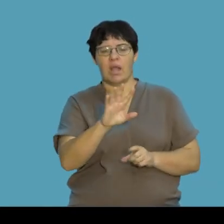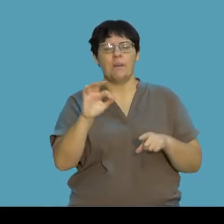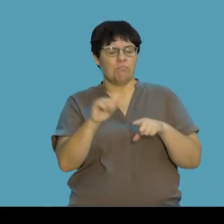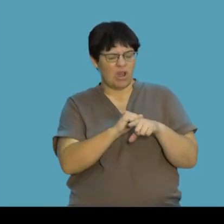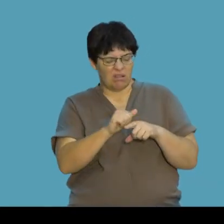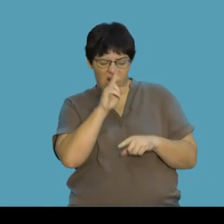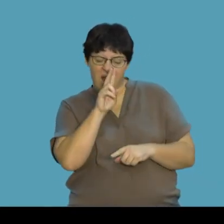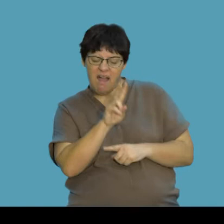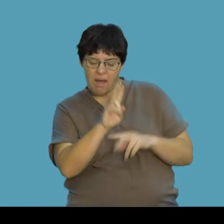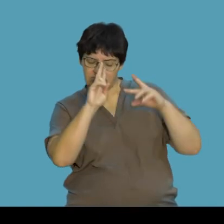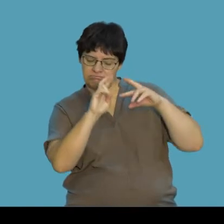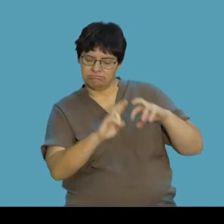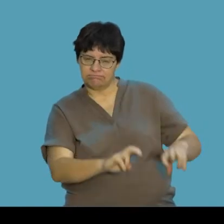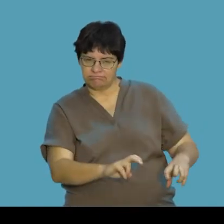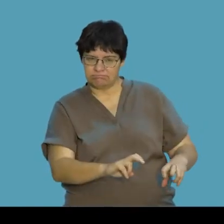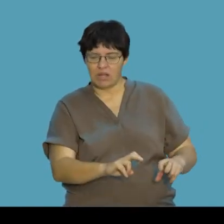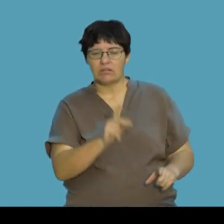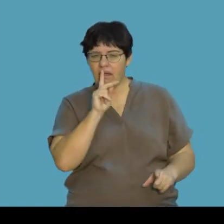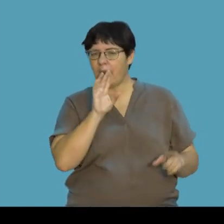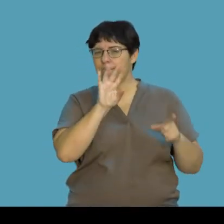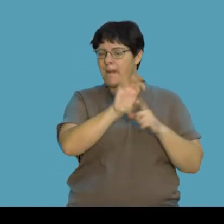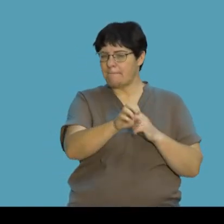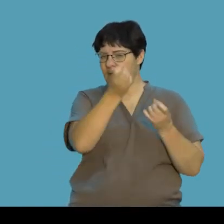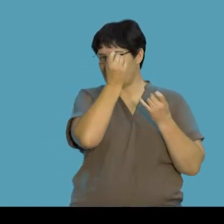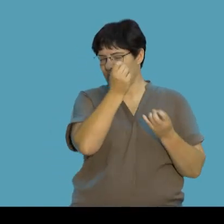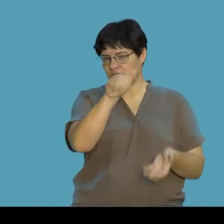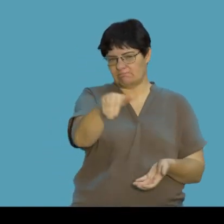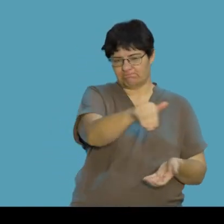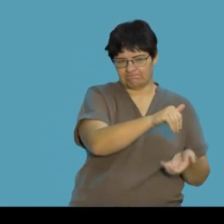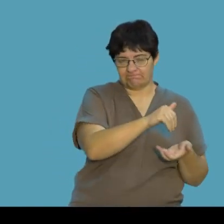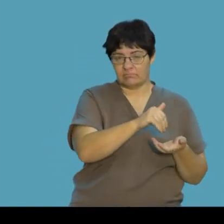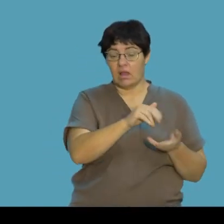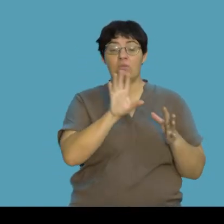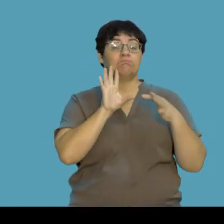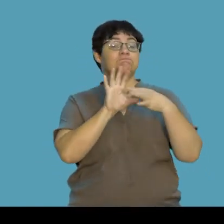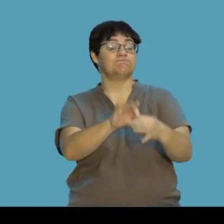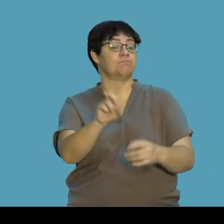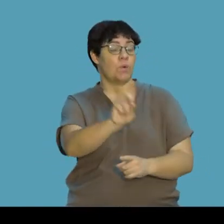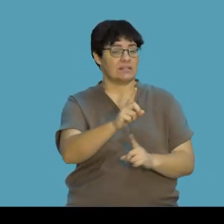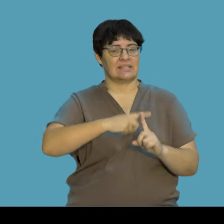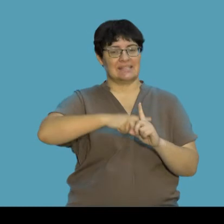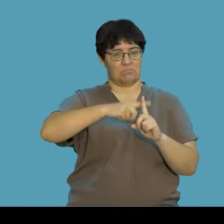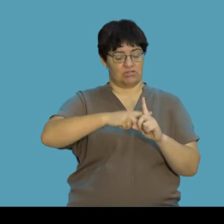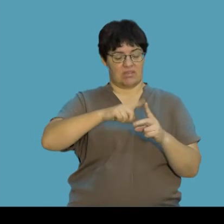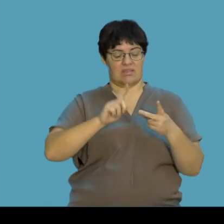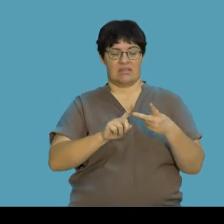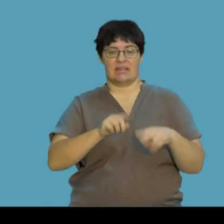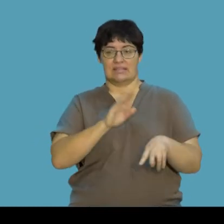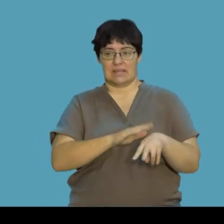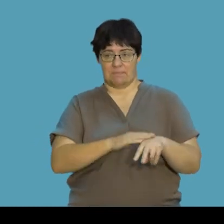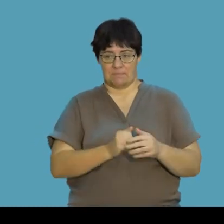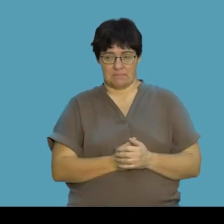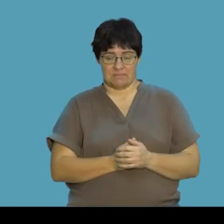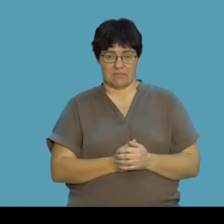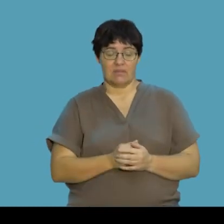investigation to, try and keep track of data in terms of temperature, and time. This would involve